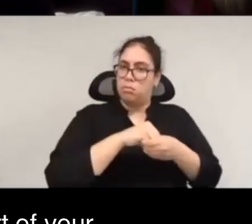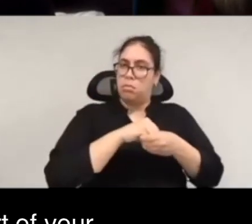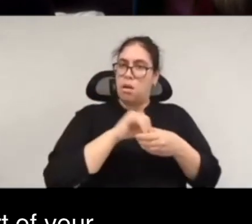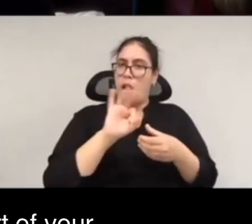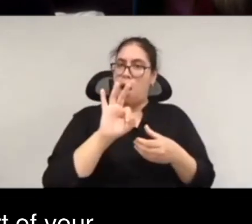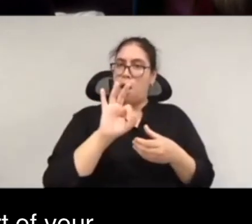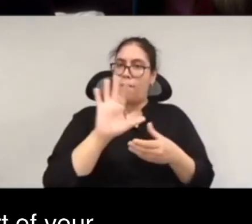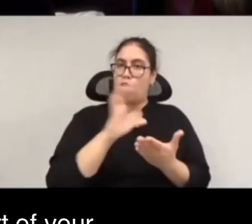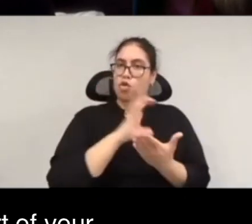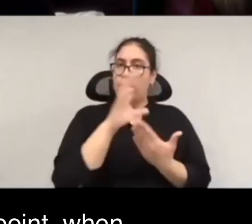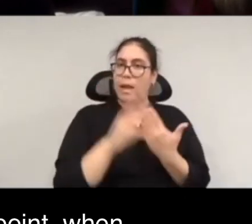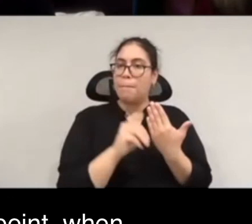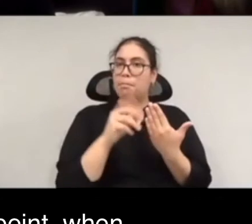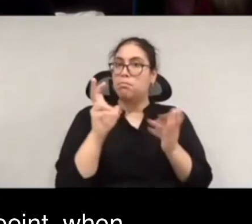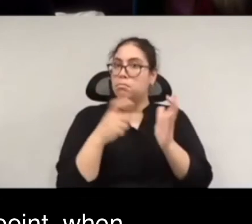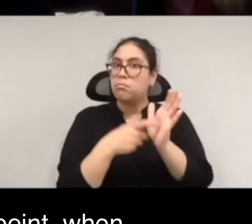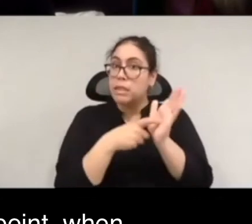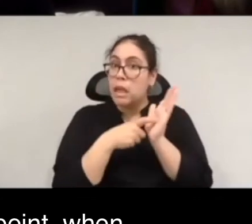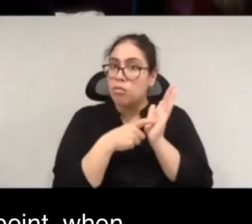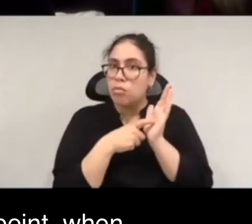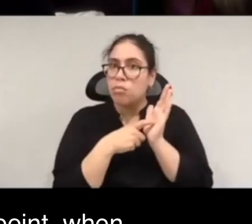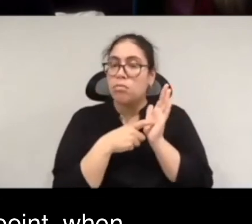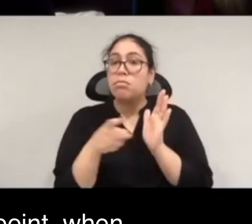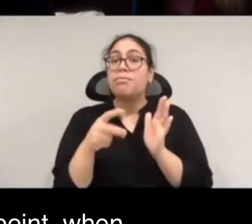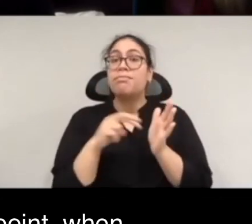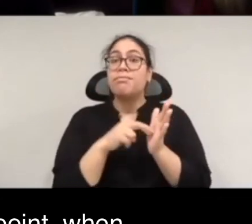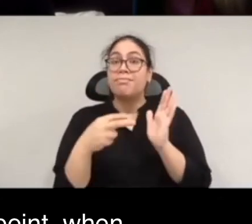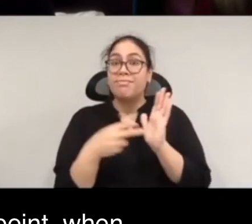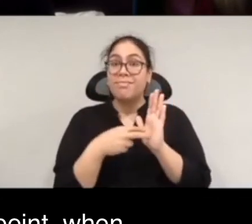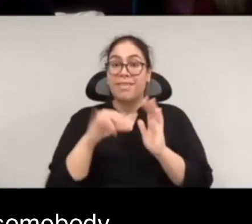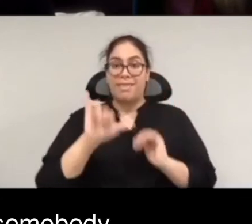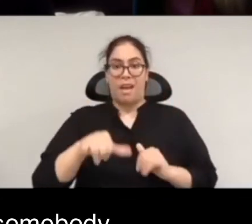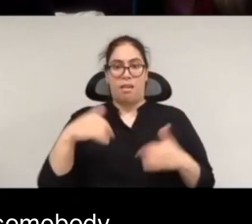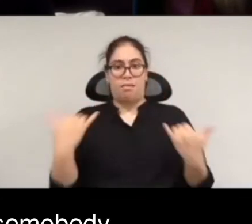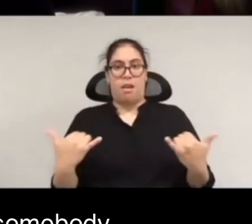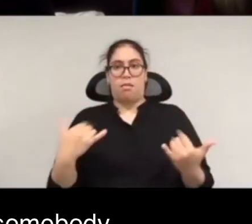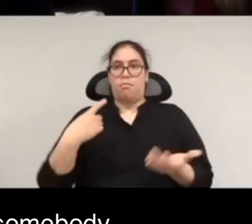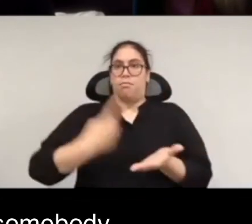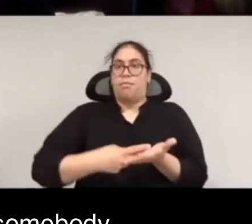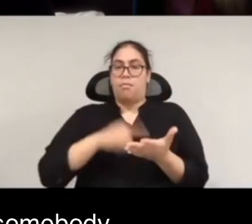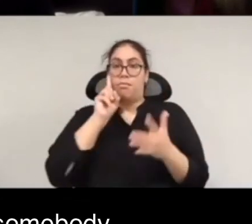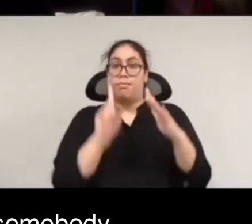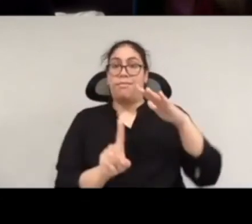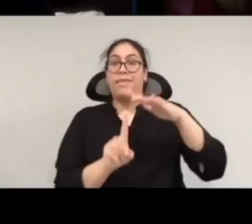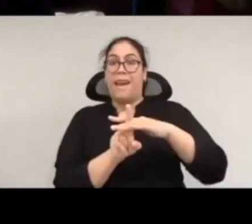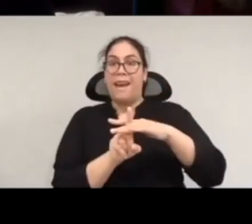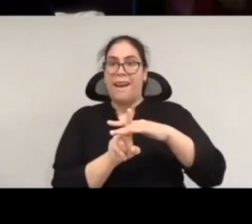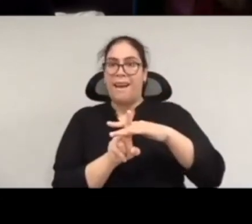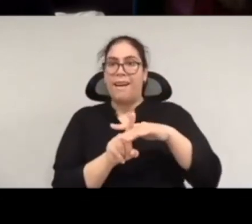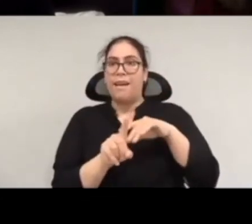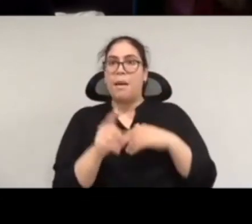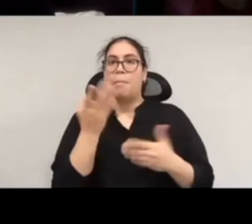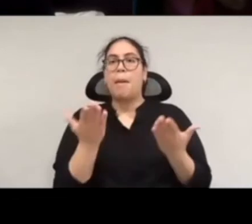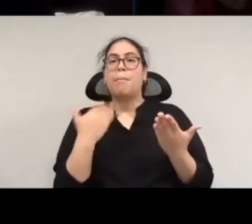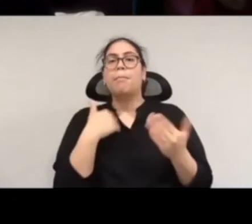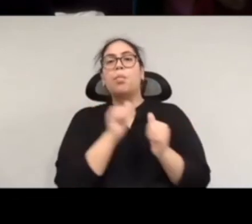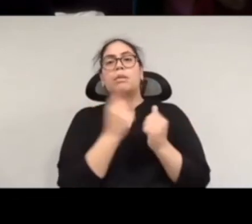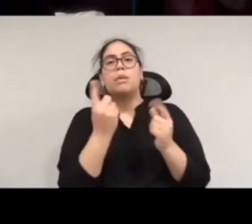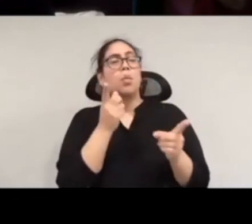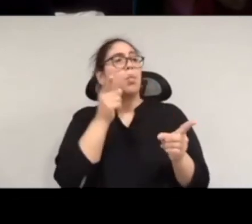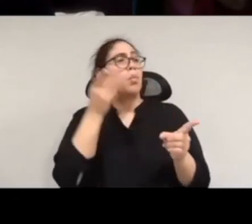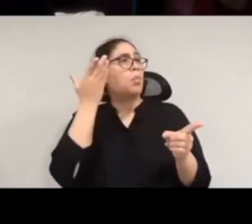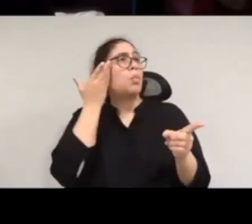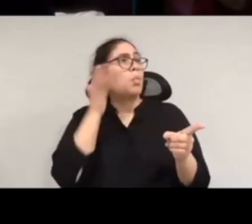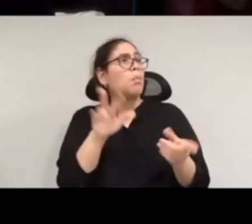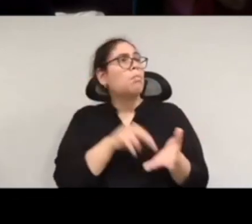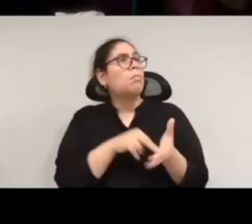was mandatory, then at which point when this conversation came up and I'm with somebody who might be in media and didn't know about it, then